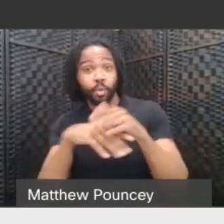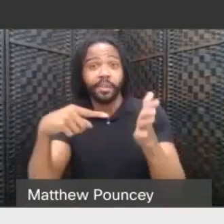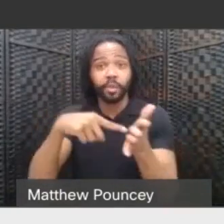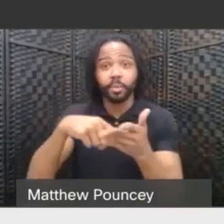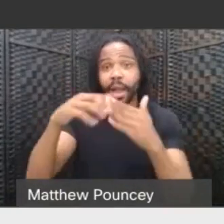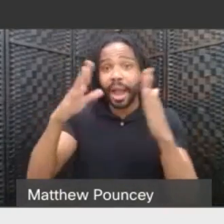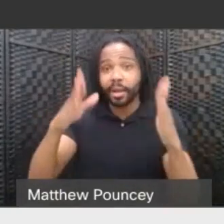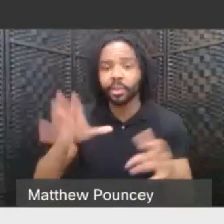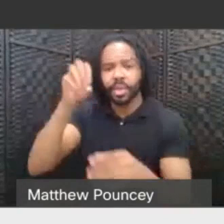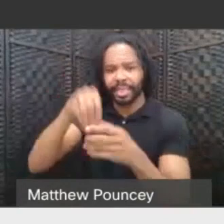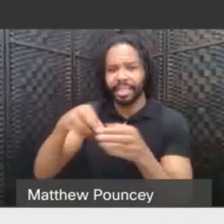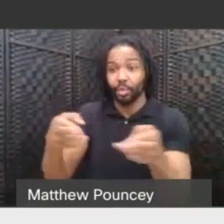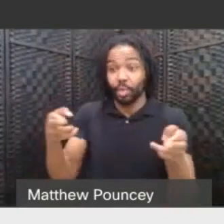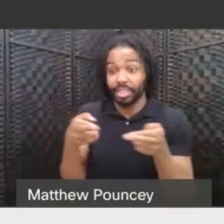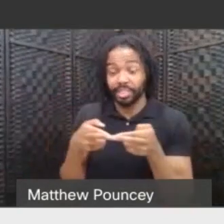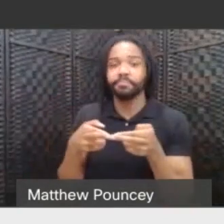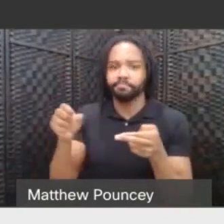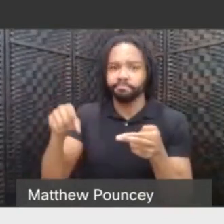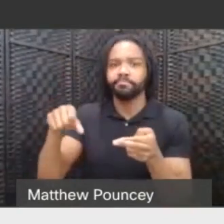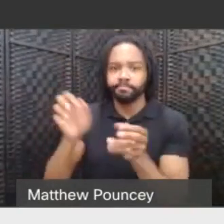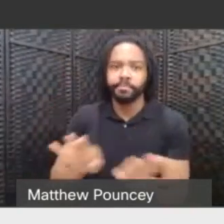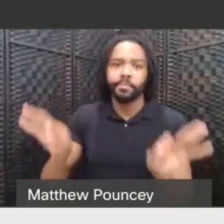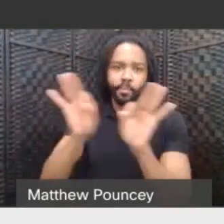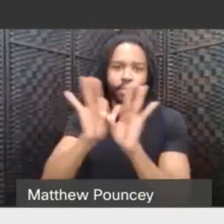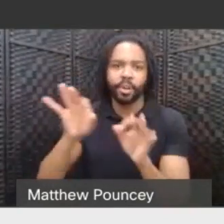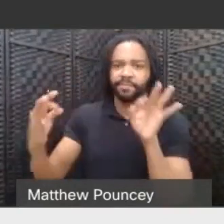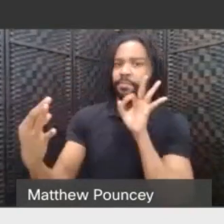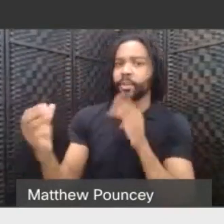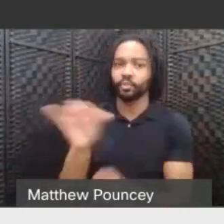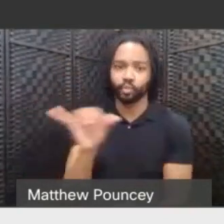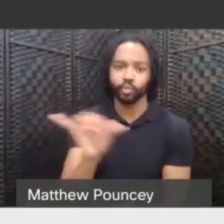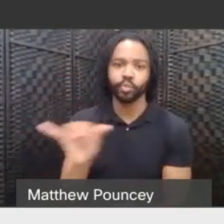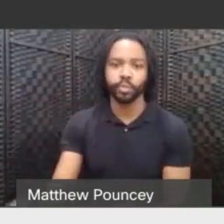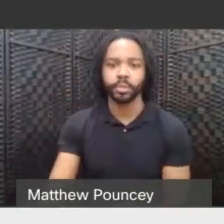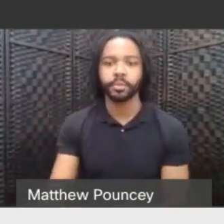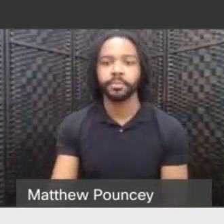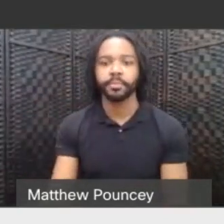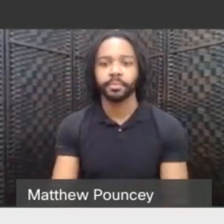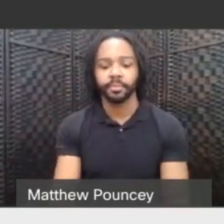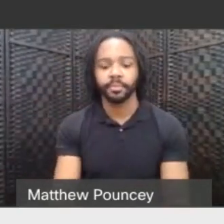housing in the region is important input as well.